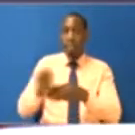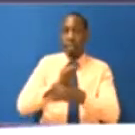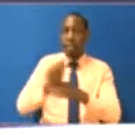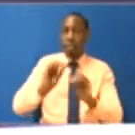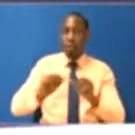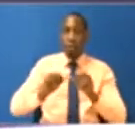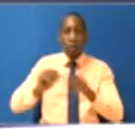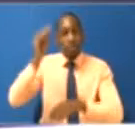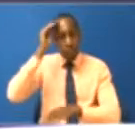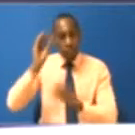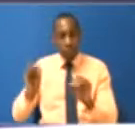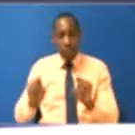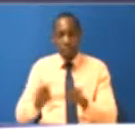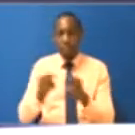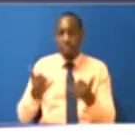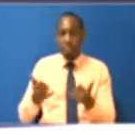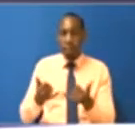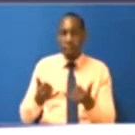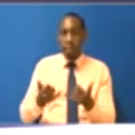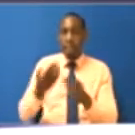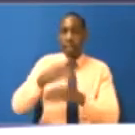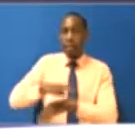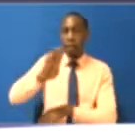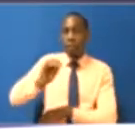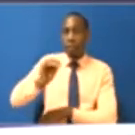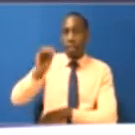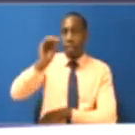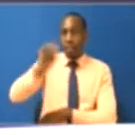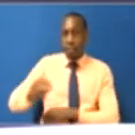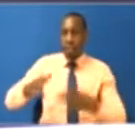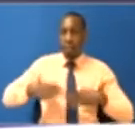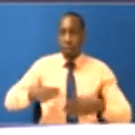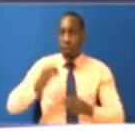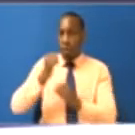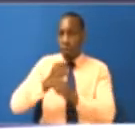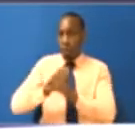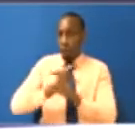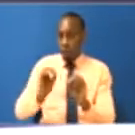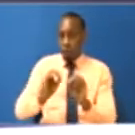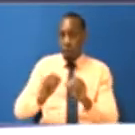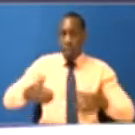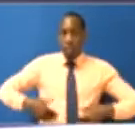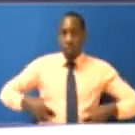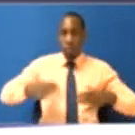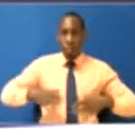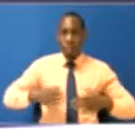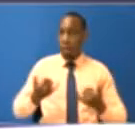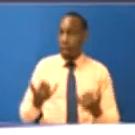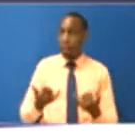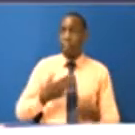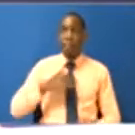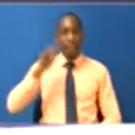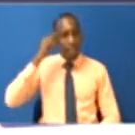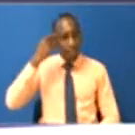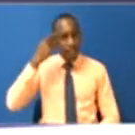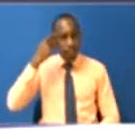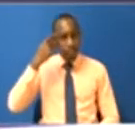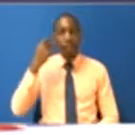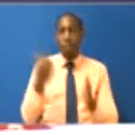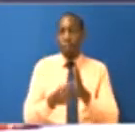not in education and they are like over 40 percent of the population of the unemployed young people so i think